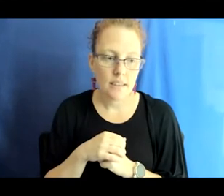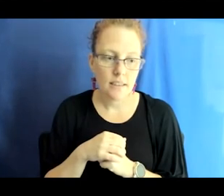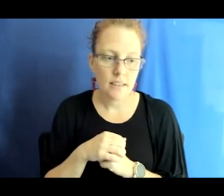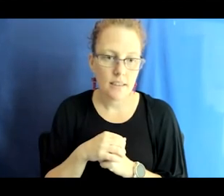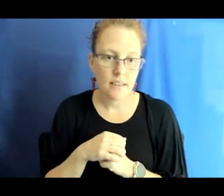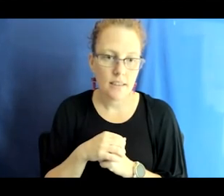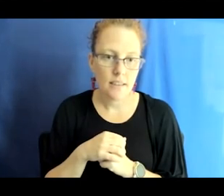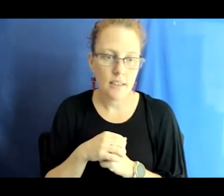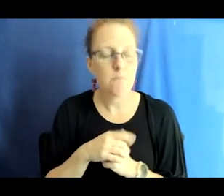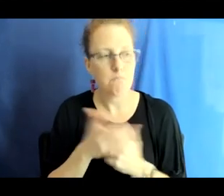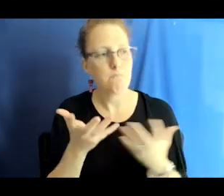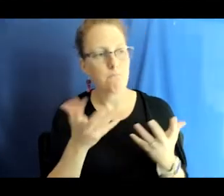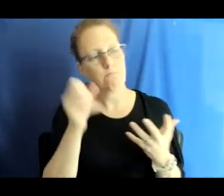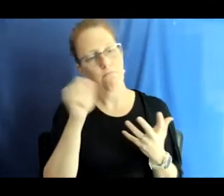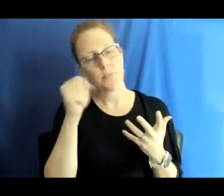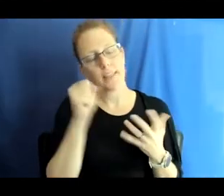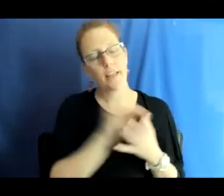I think in the beginning, I think